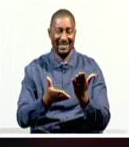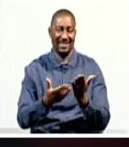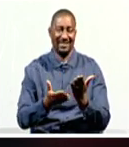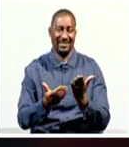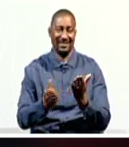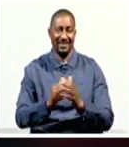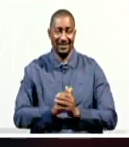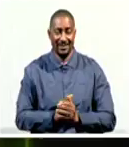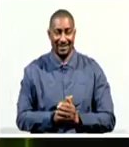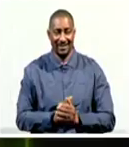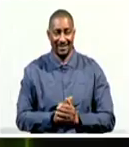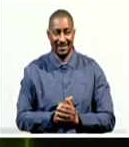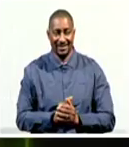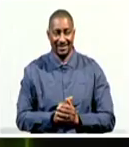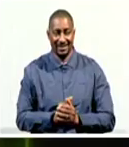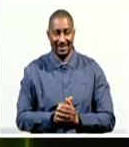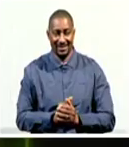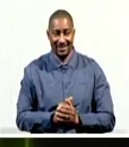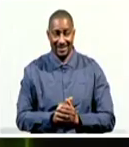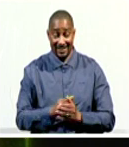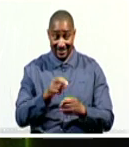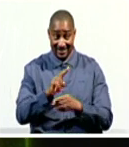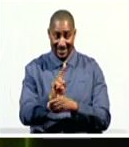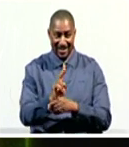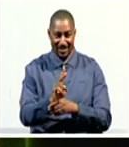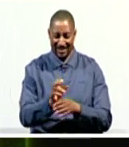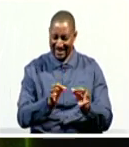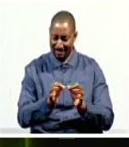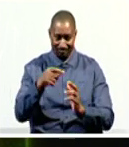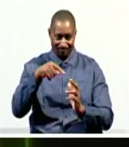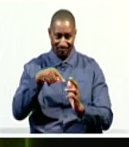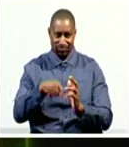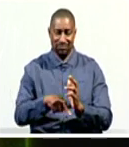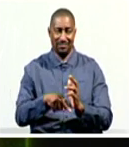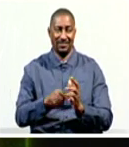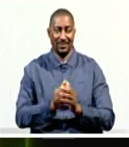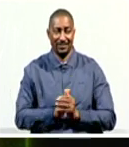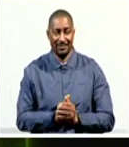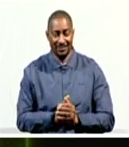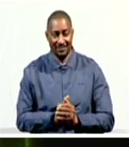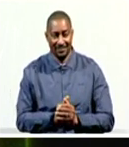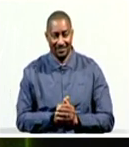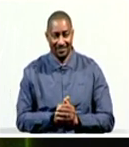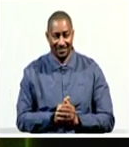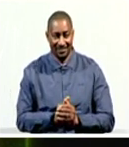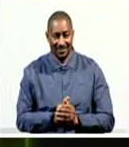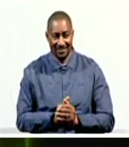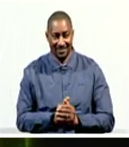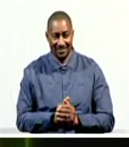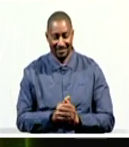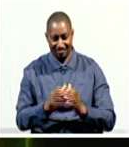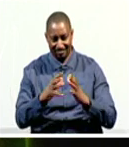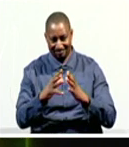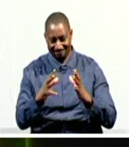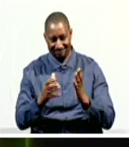there's more detailed explanations in HPP 2. Precisely. All right. The targets became more granular, more easy to